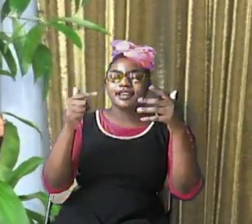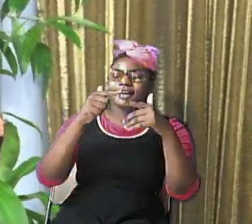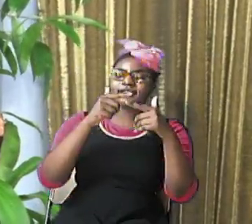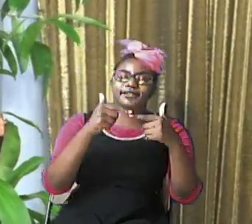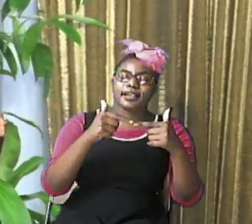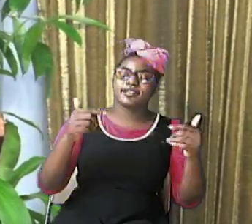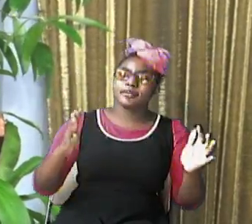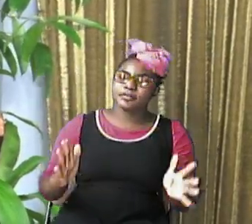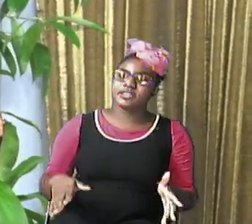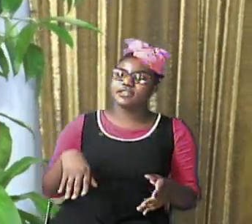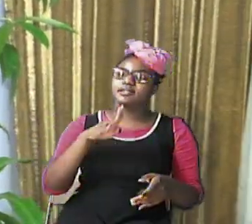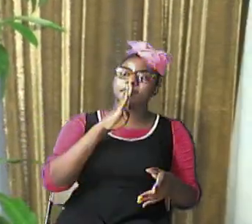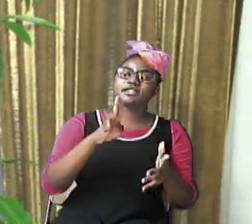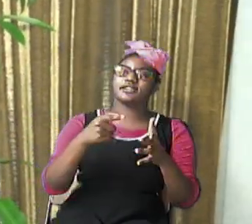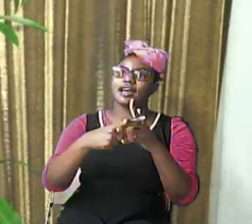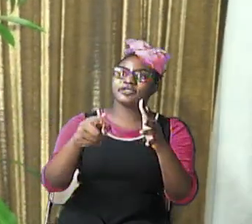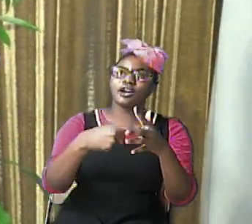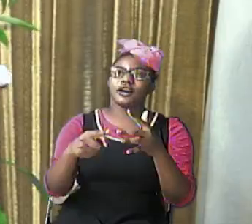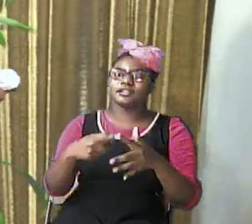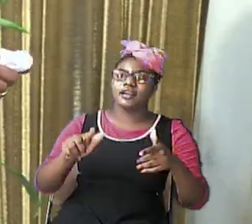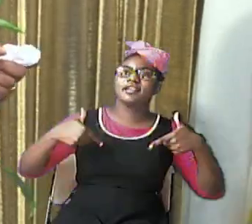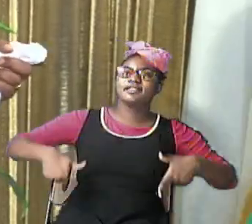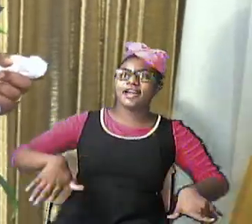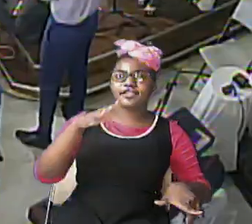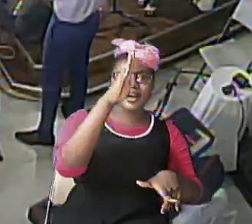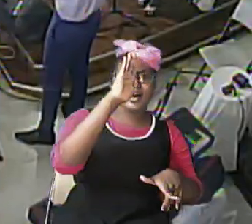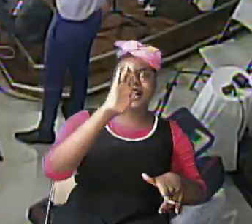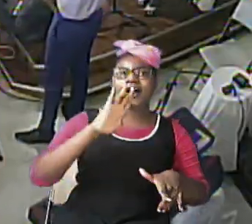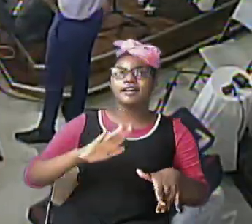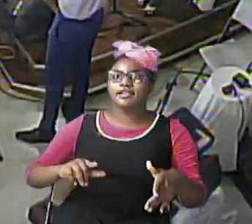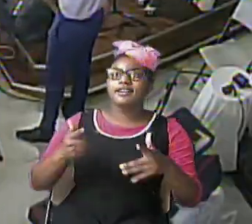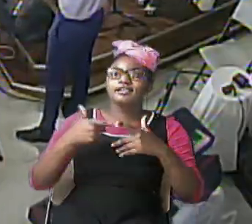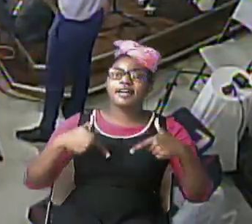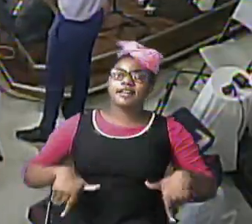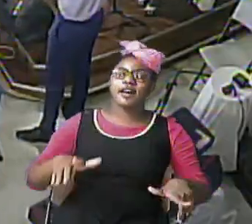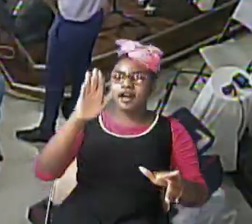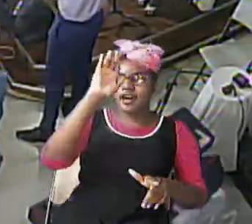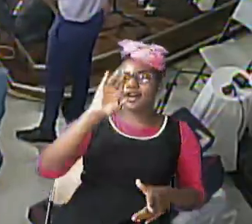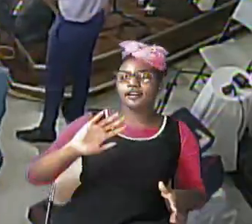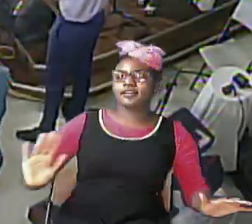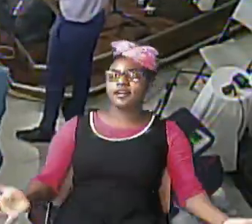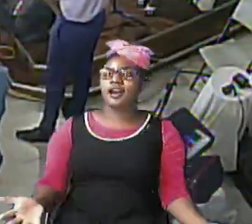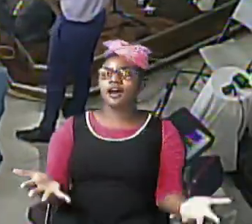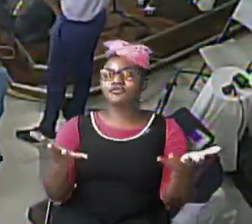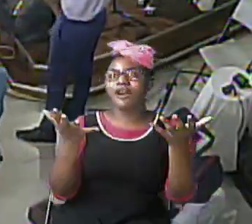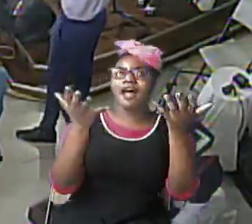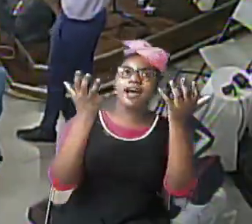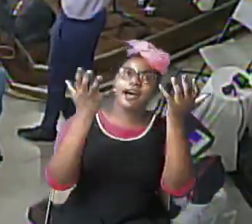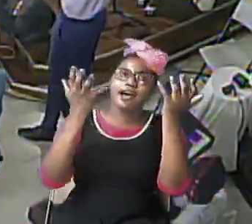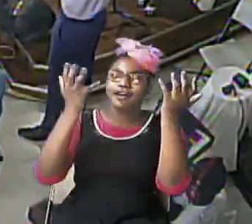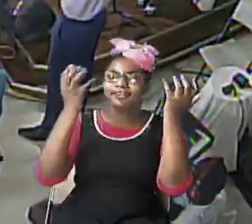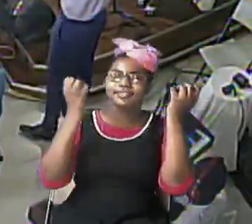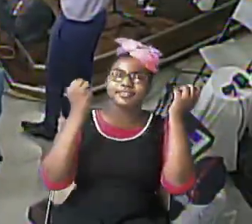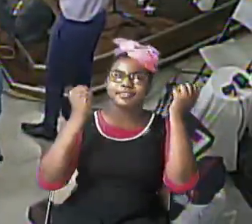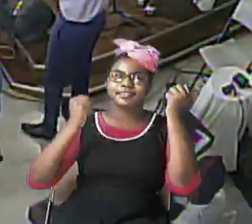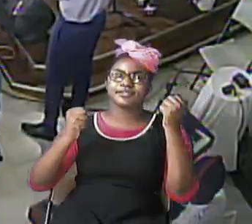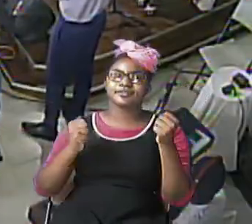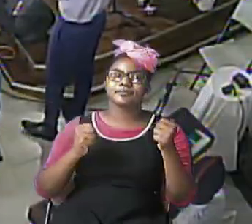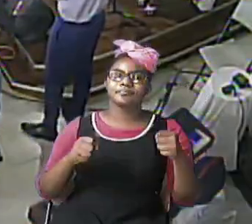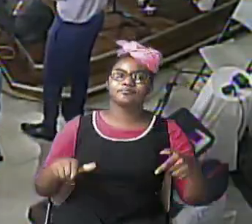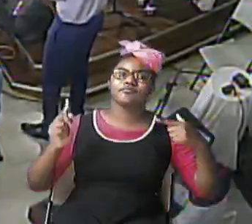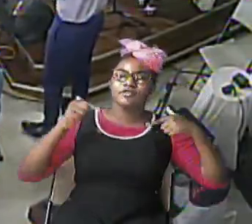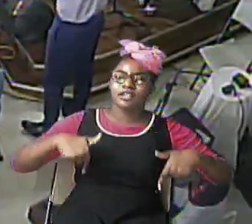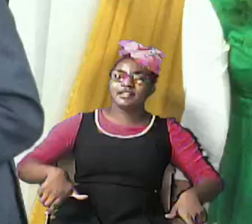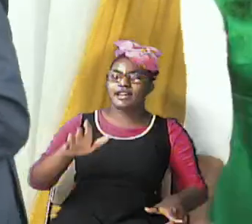My God is in this. Let God, let God, let God. Oh, sing again,